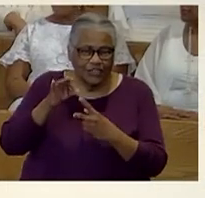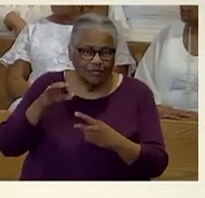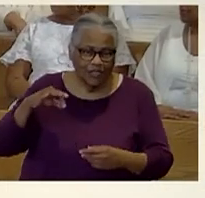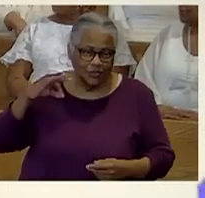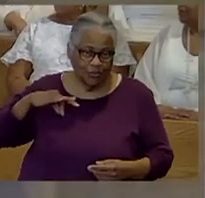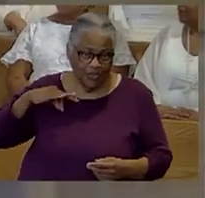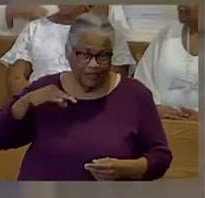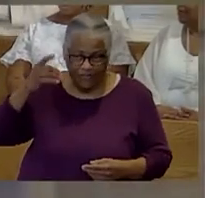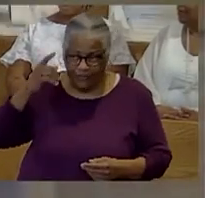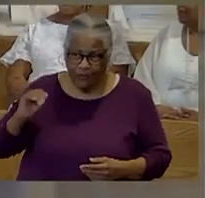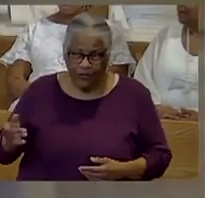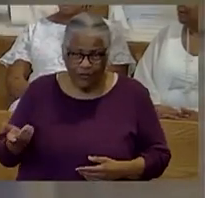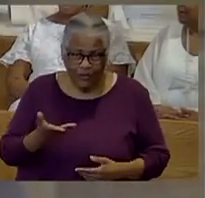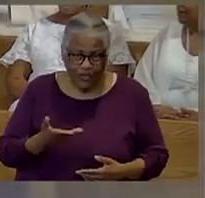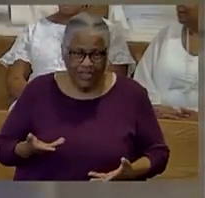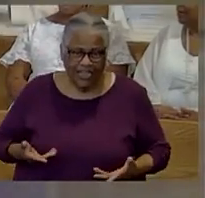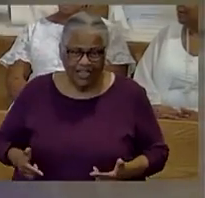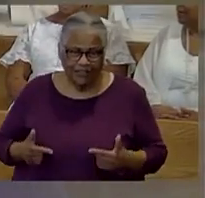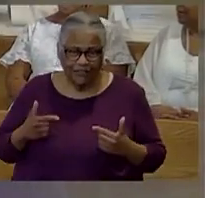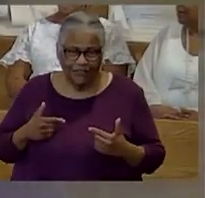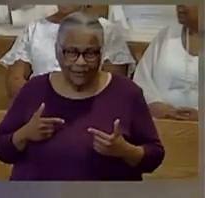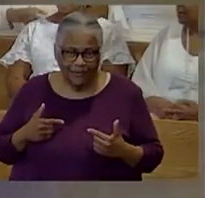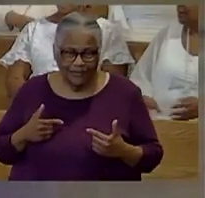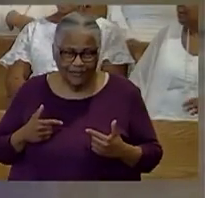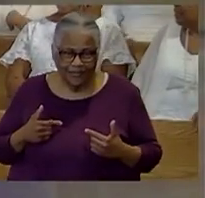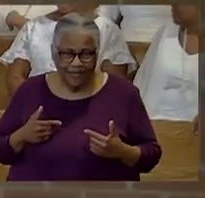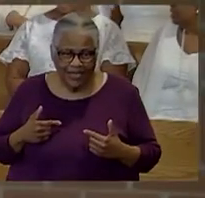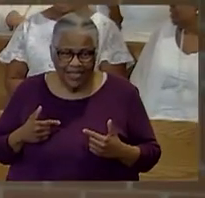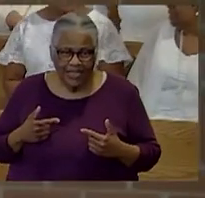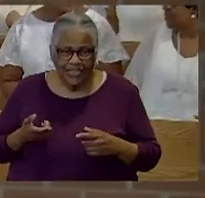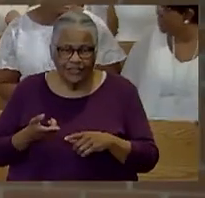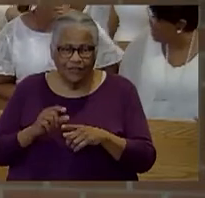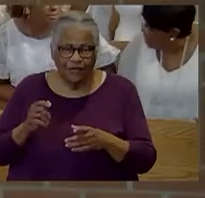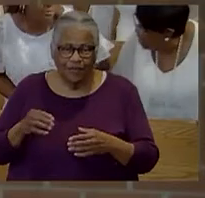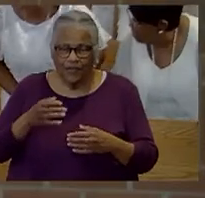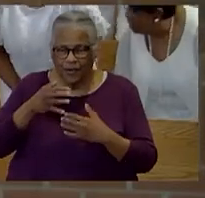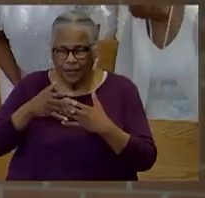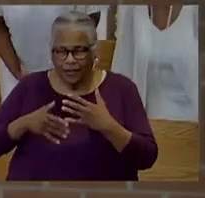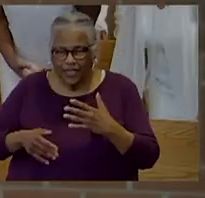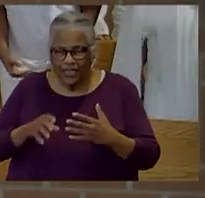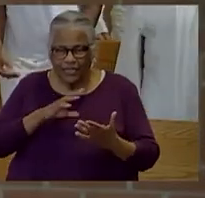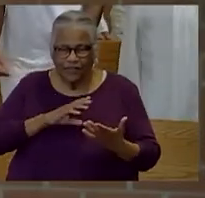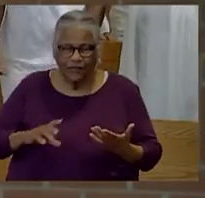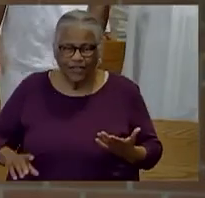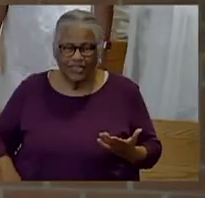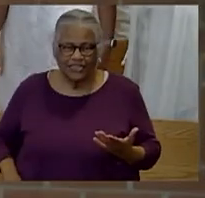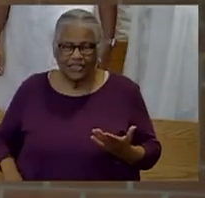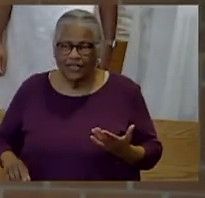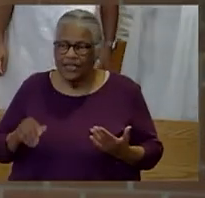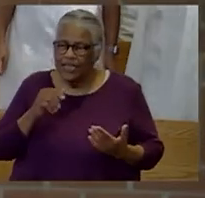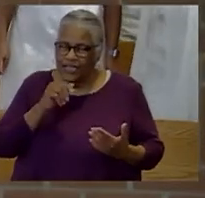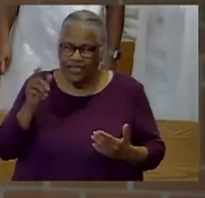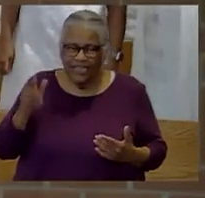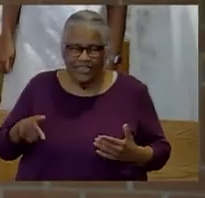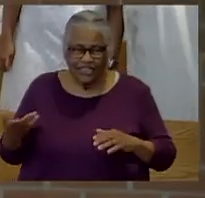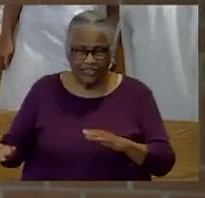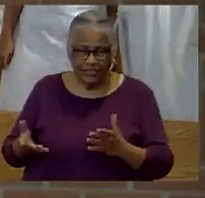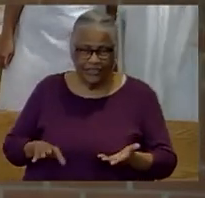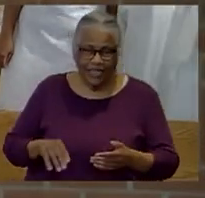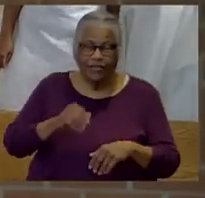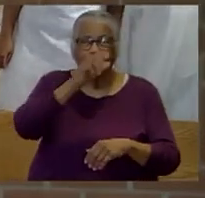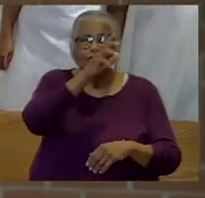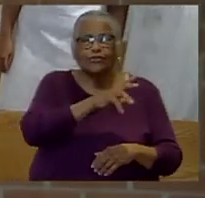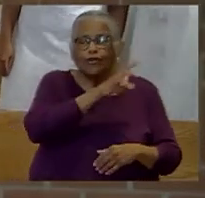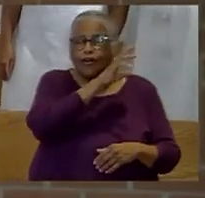and be covered by the blood of Christ. It's easy. You don't have to die on the cross no more, and you don't have to